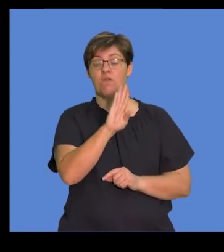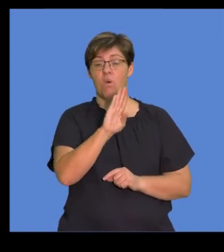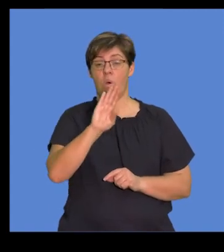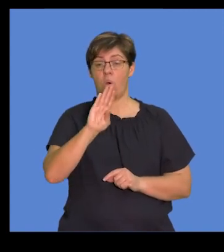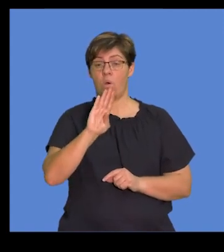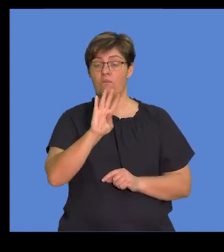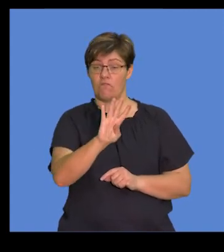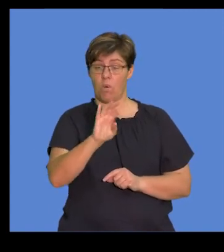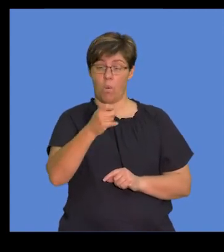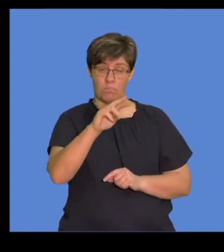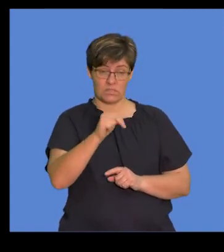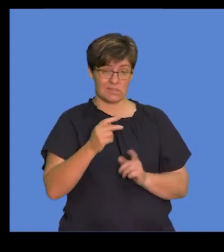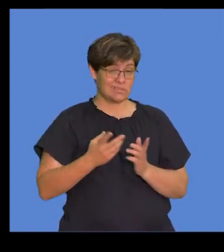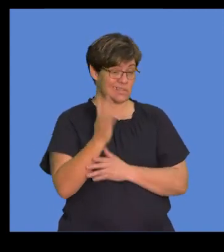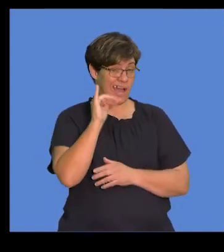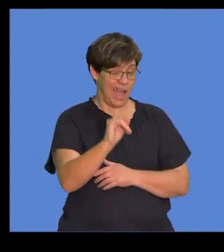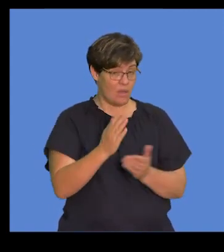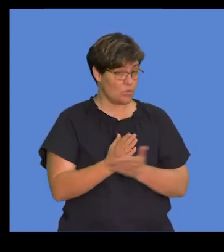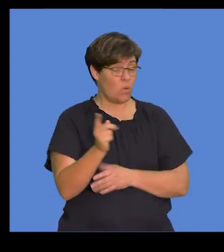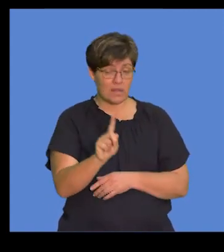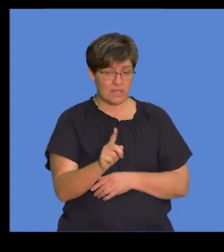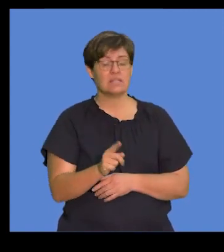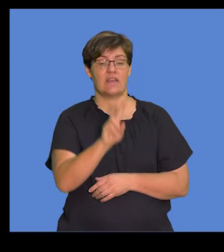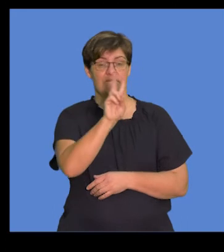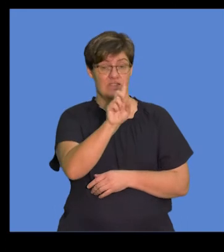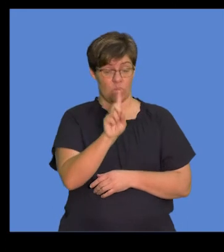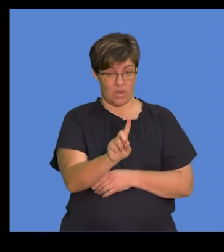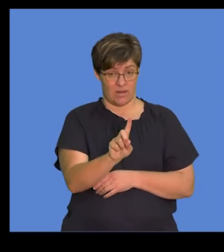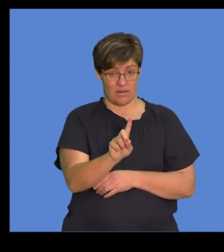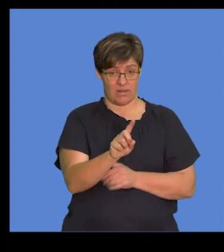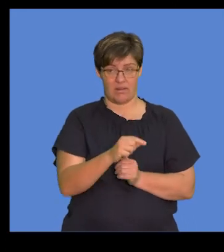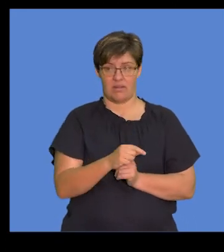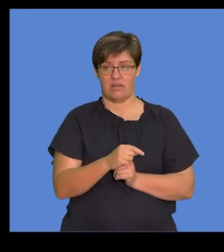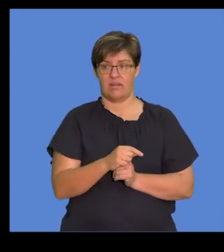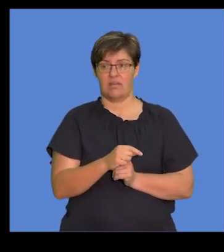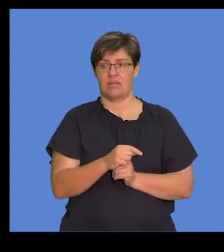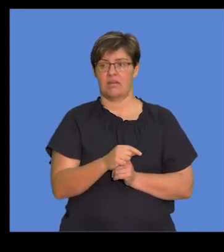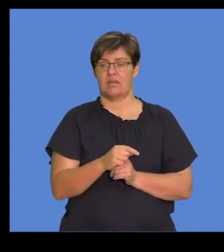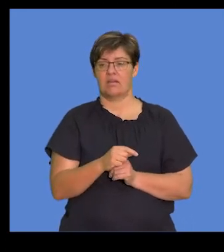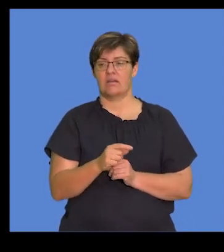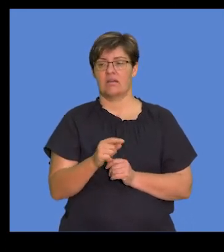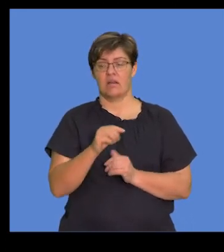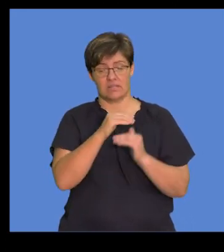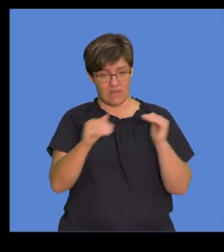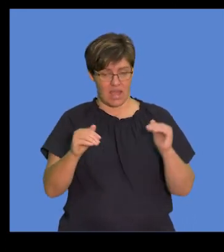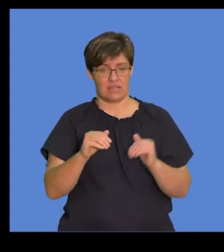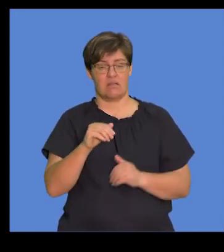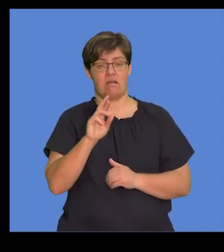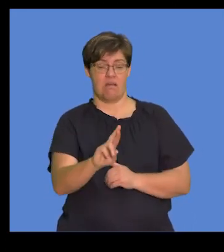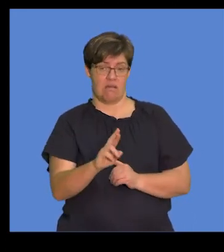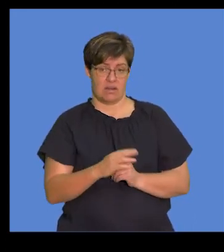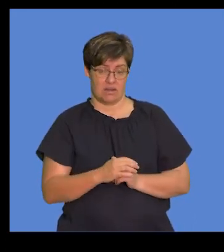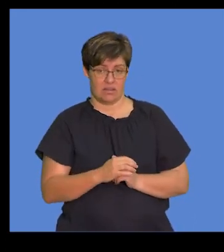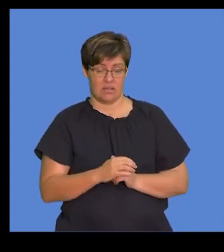ohms. So the current that goes through 4 ohms, okay, is equals to V1, okay, divided by